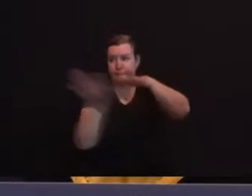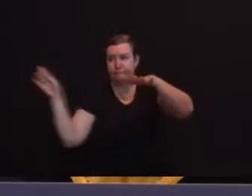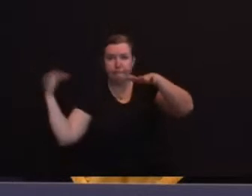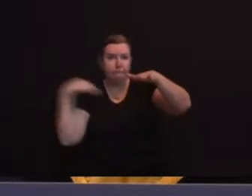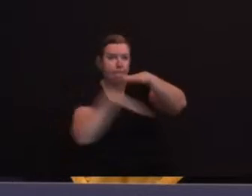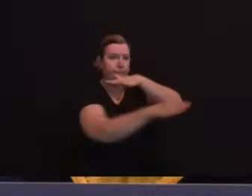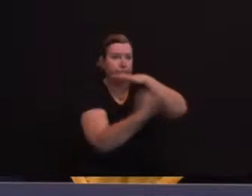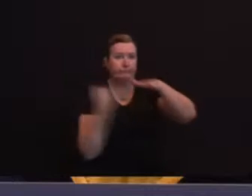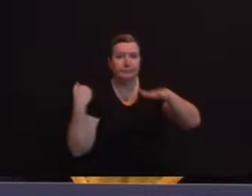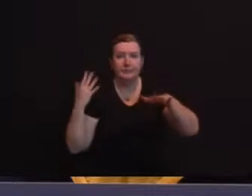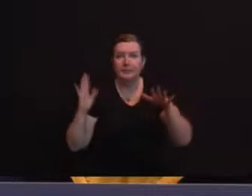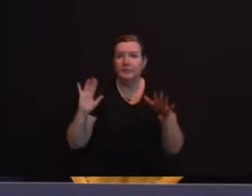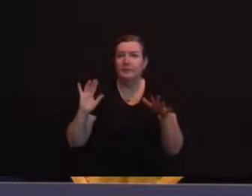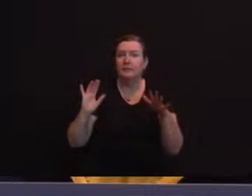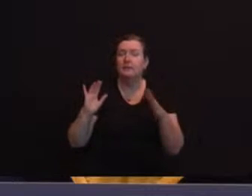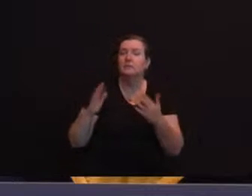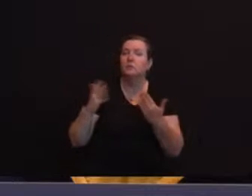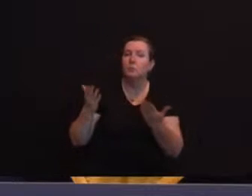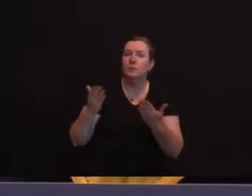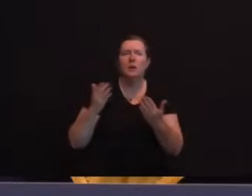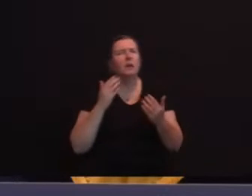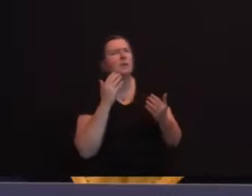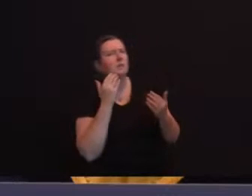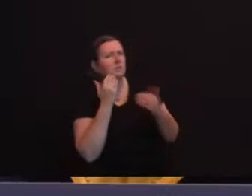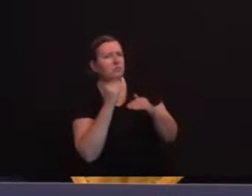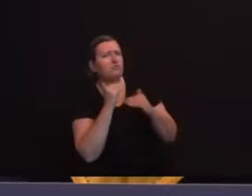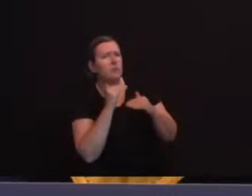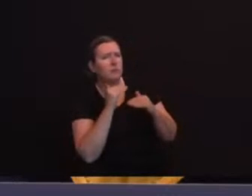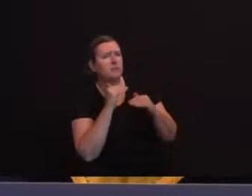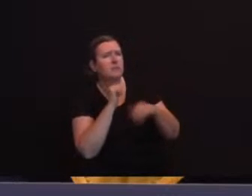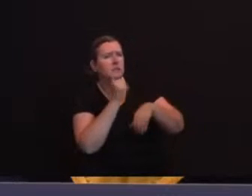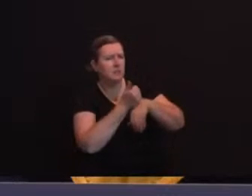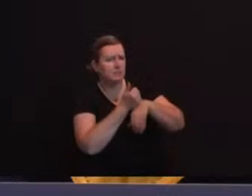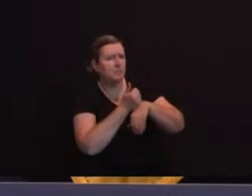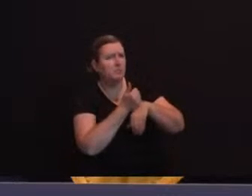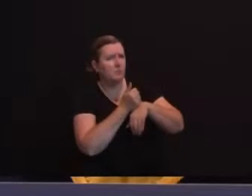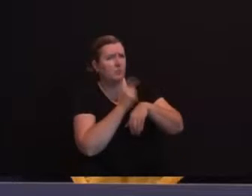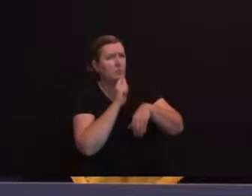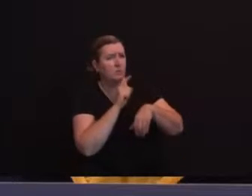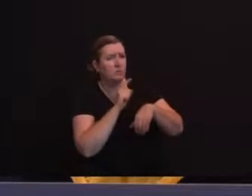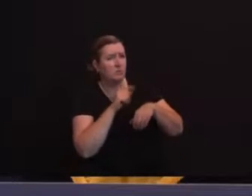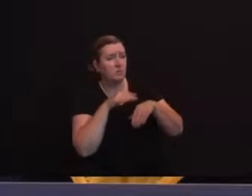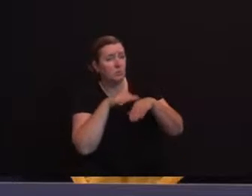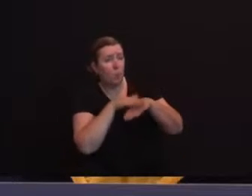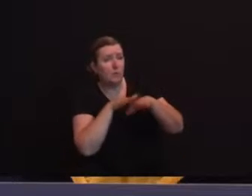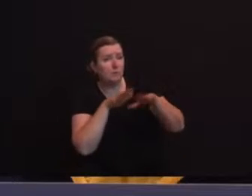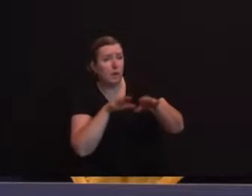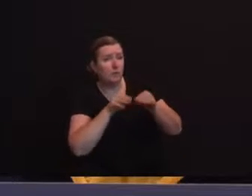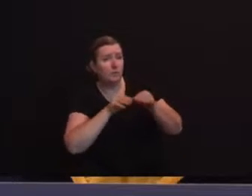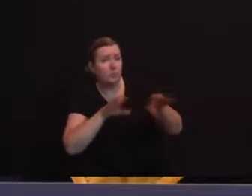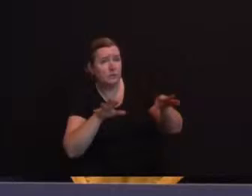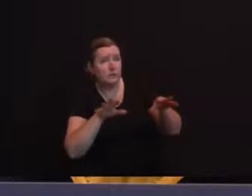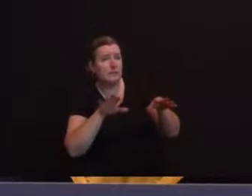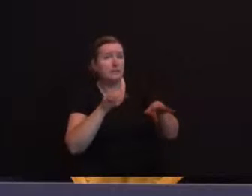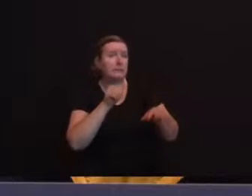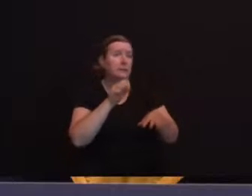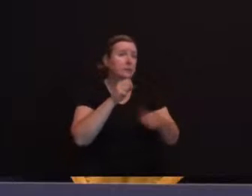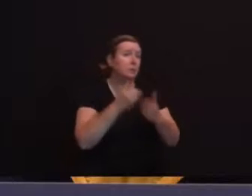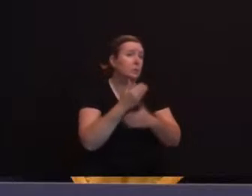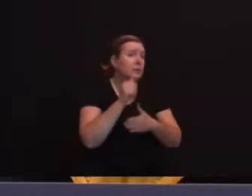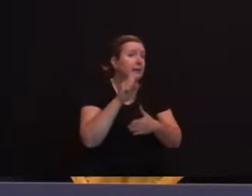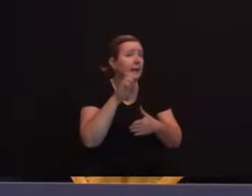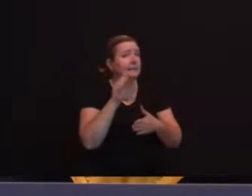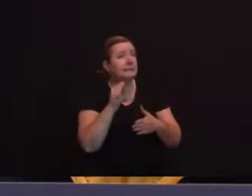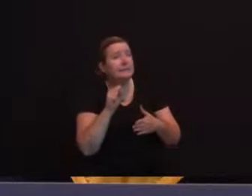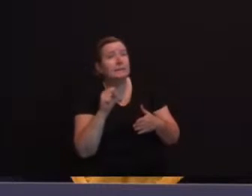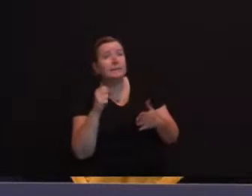to do enough to significantly slow the current trajectory of new cases? Or are there other steps that you've recommended to the governor or any other